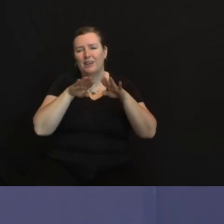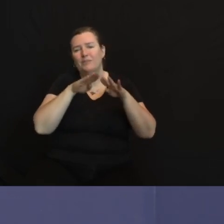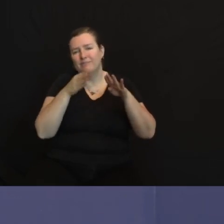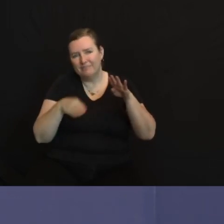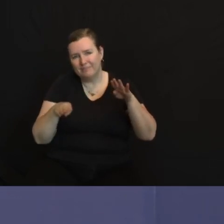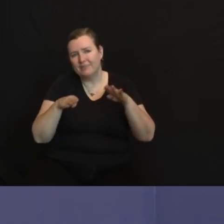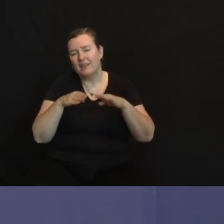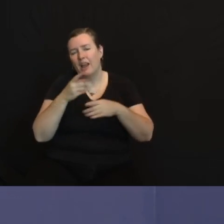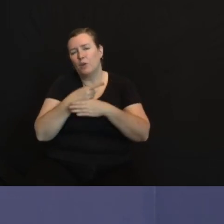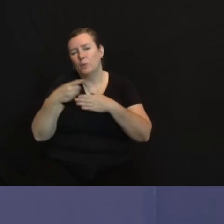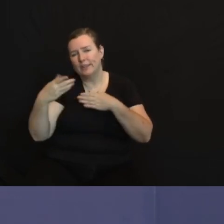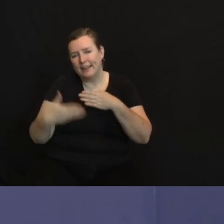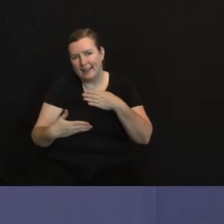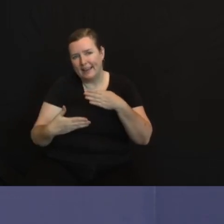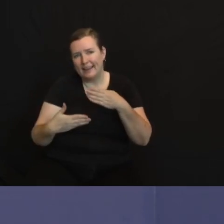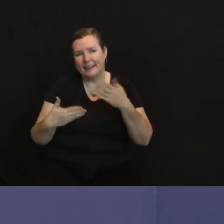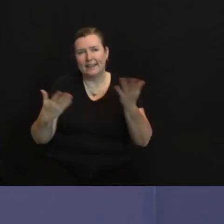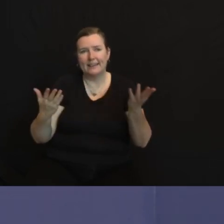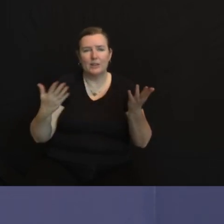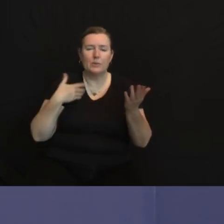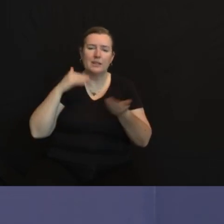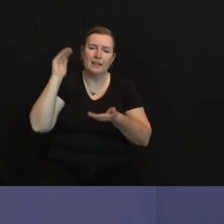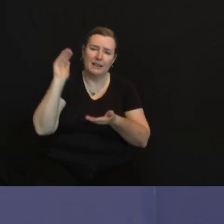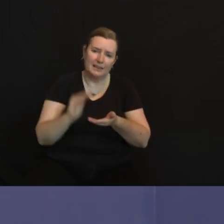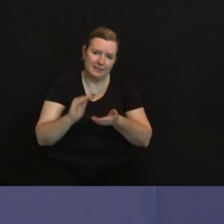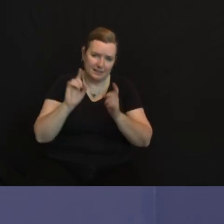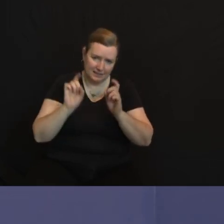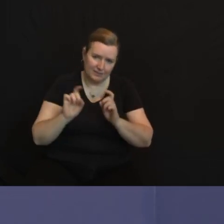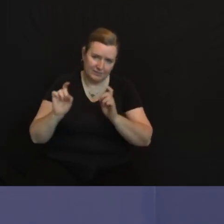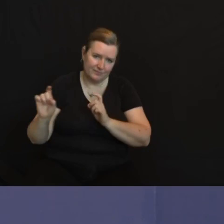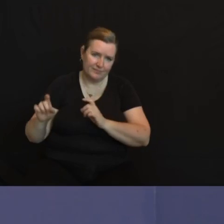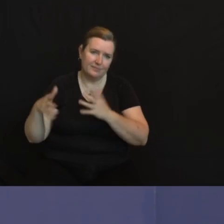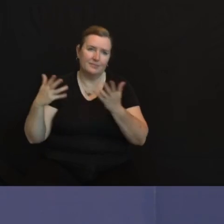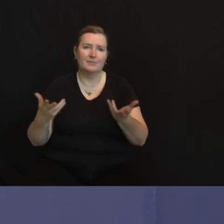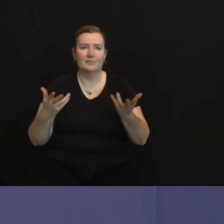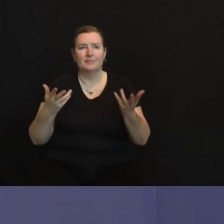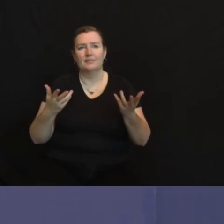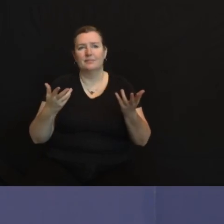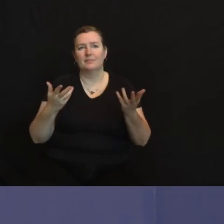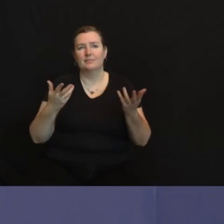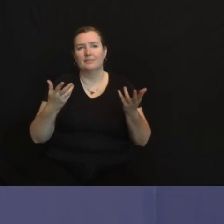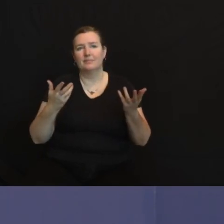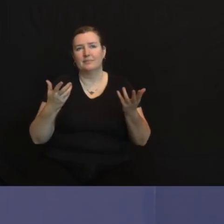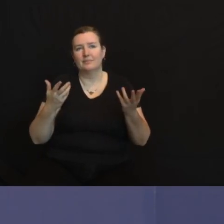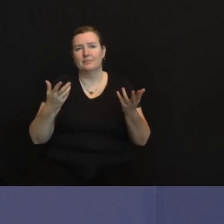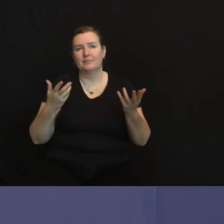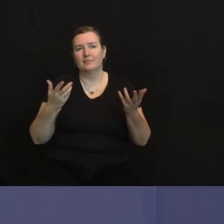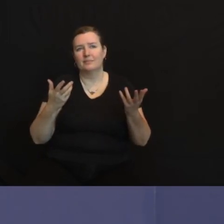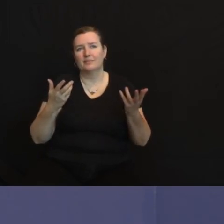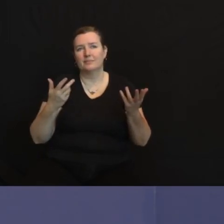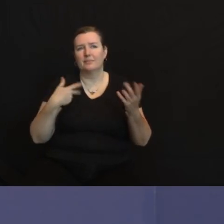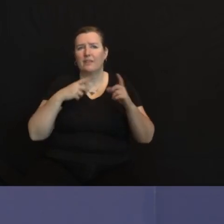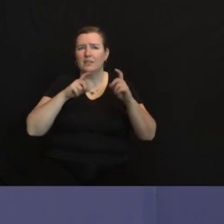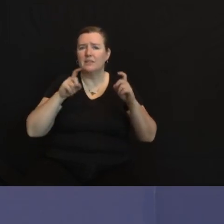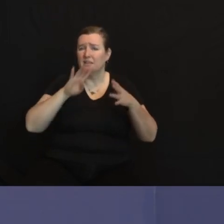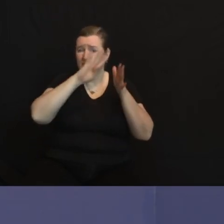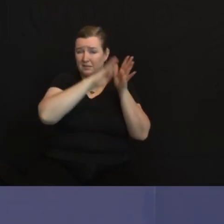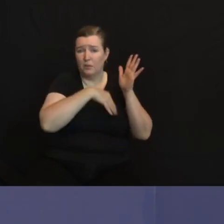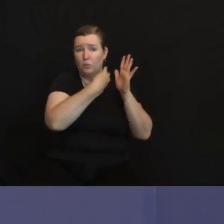the weekend. It's also impacted by the testing schedules. For example,